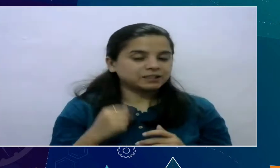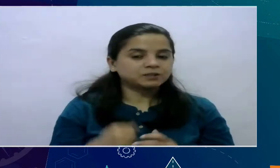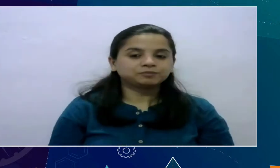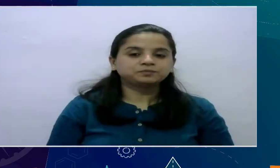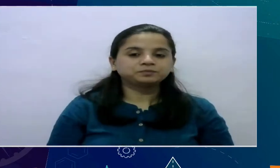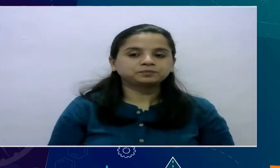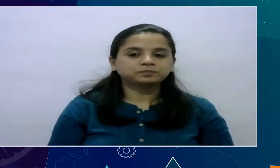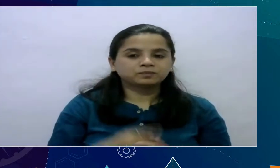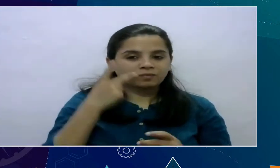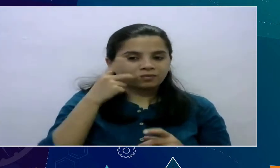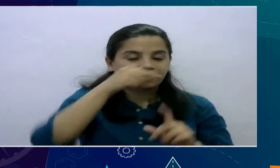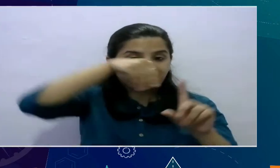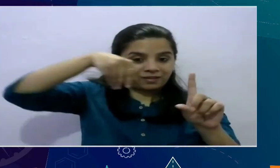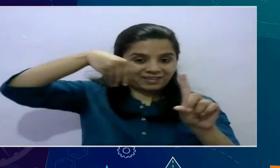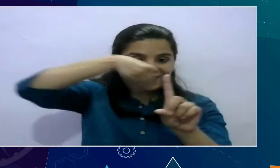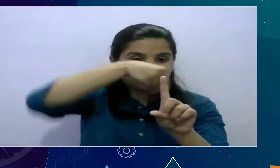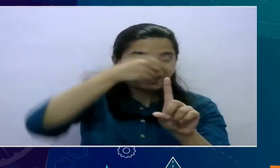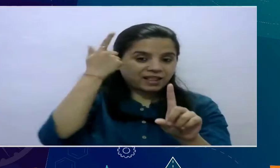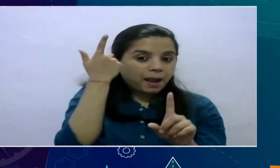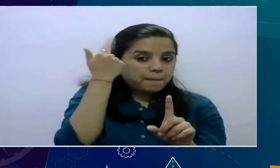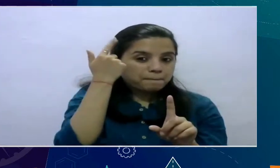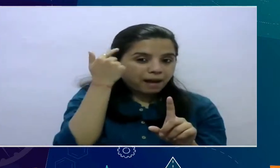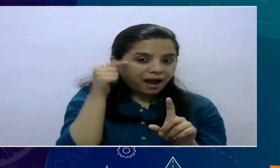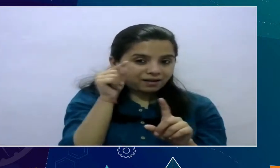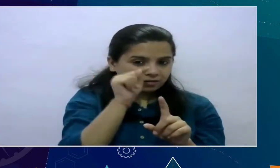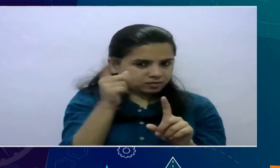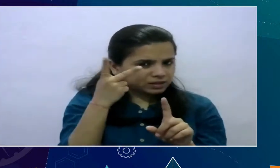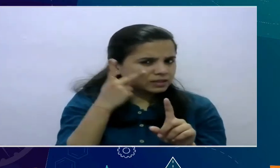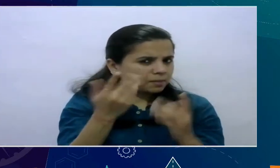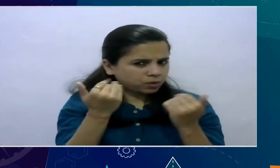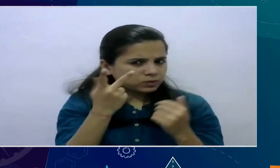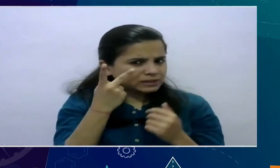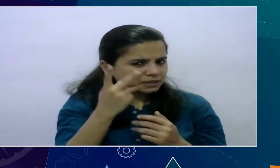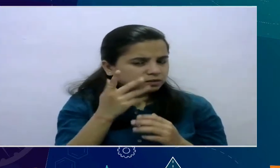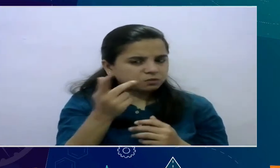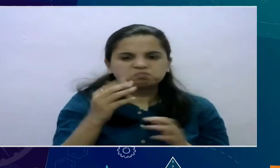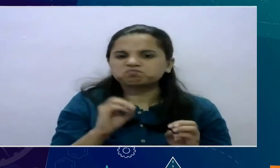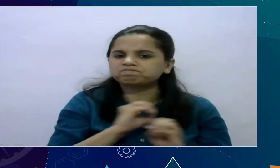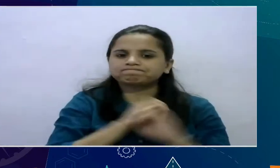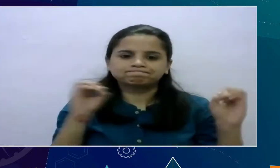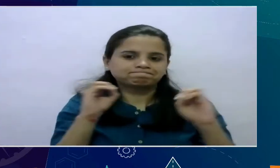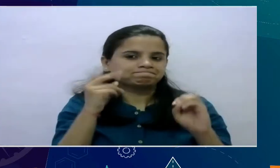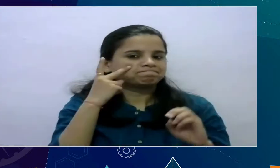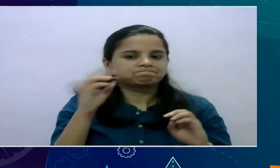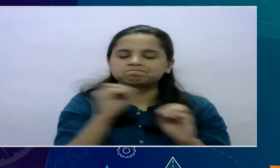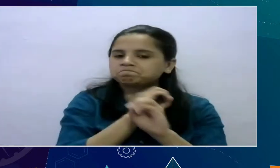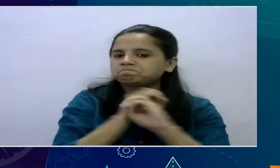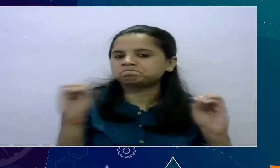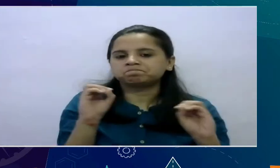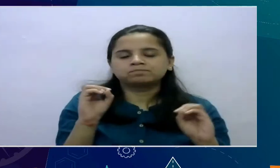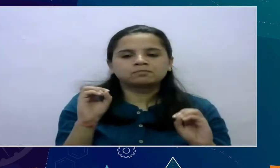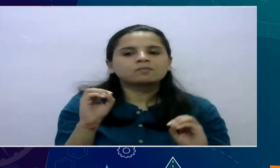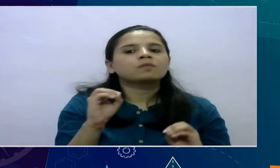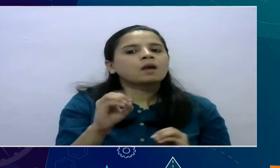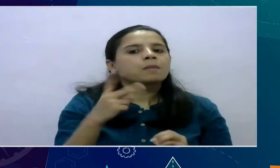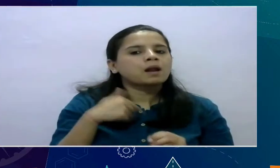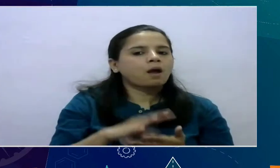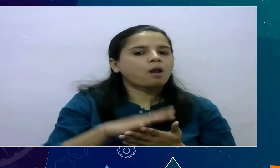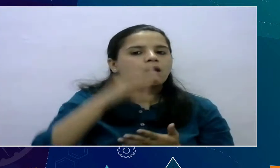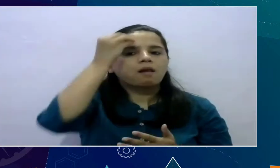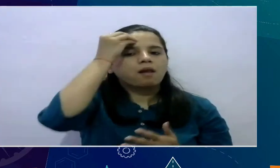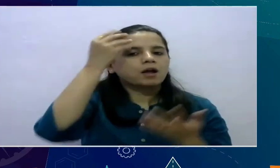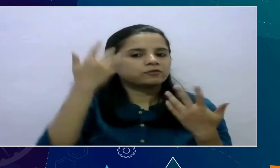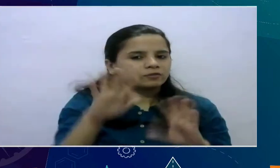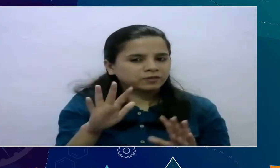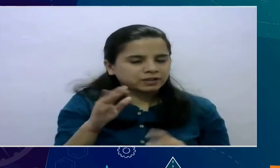And let me see if ma'am can see. Can you see anything? Not at all. Not at all. So we have already learned a